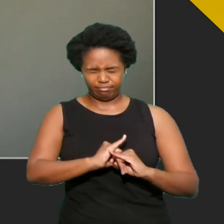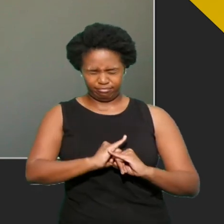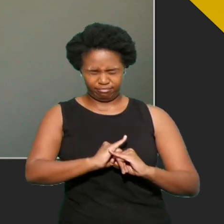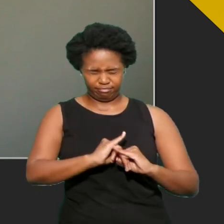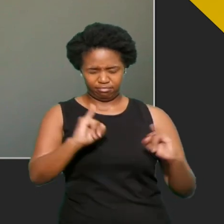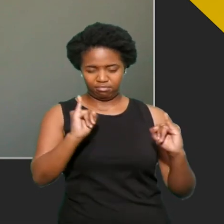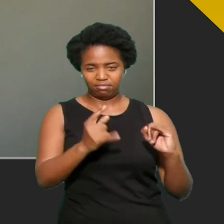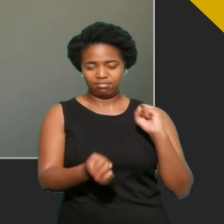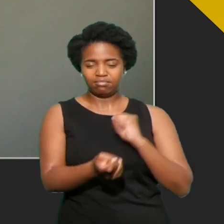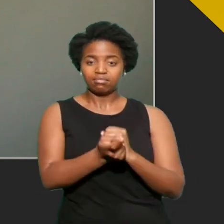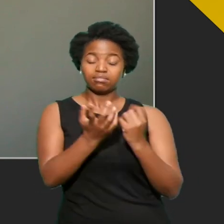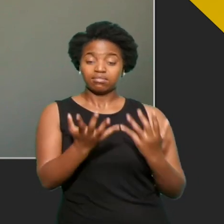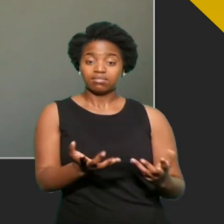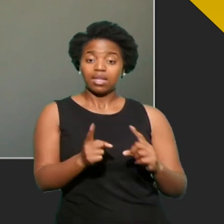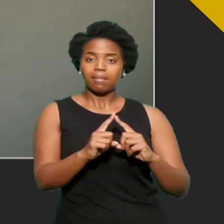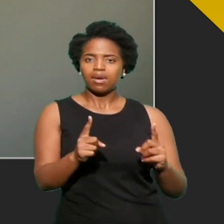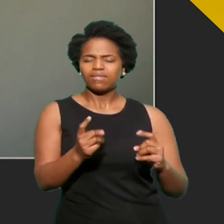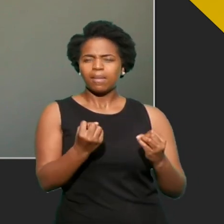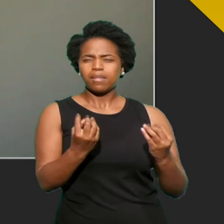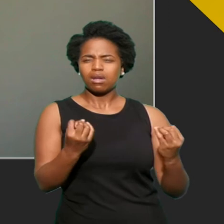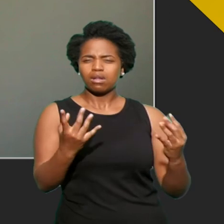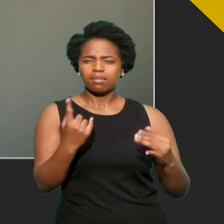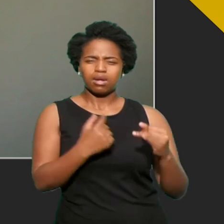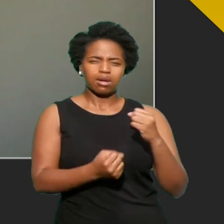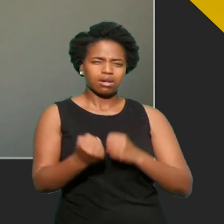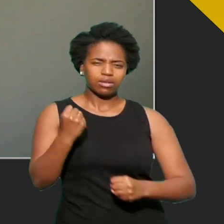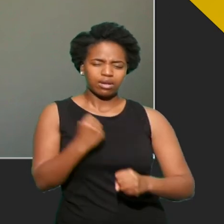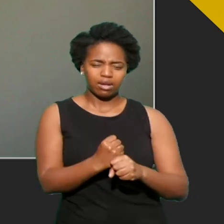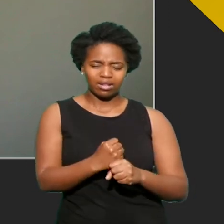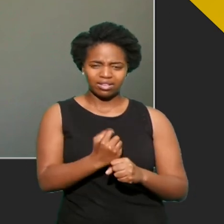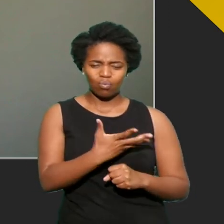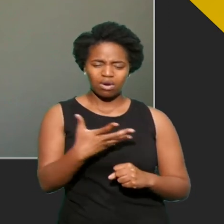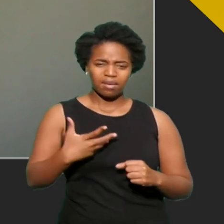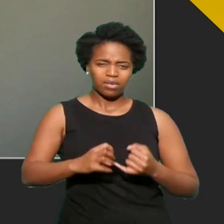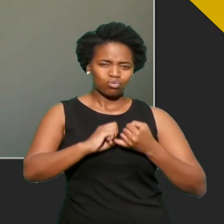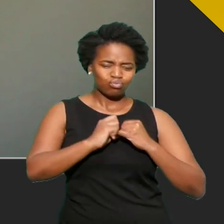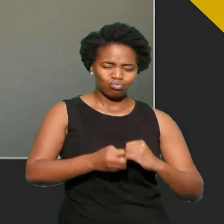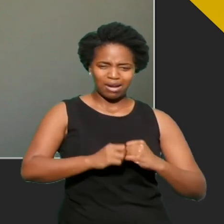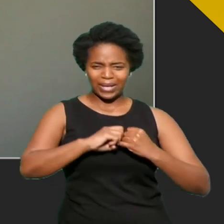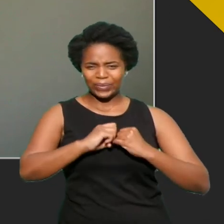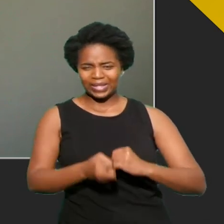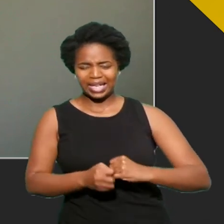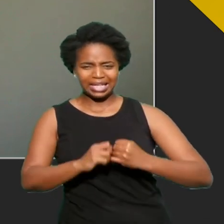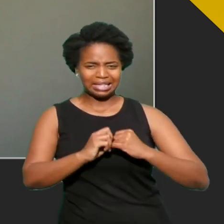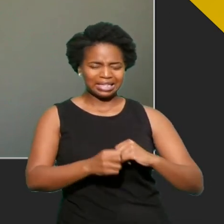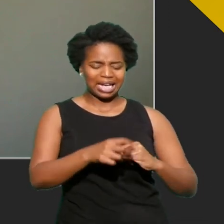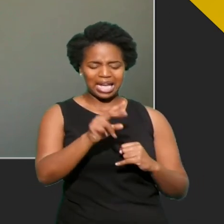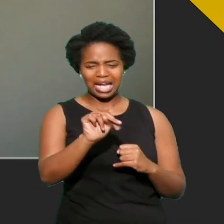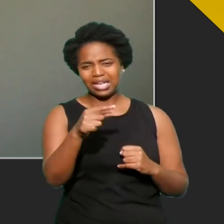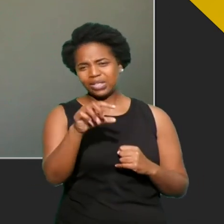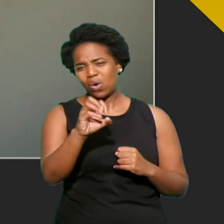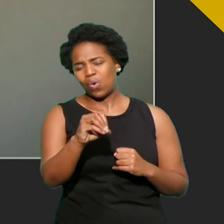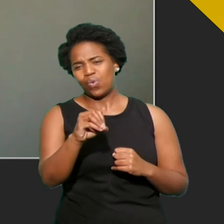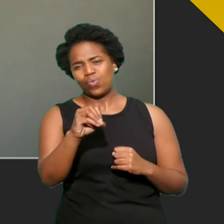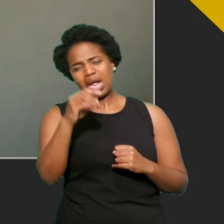And also, I think because for the longest time, our efforts, joint efforts, both government, NGO sector, and